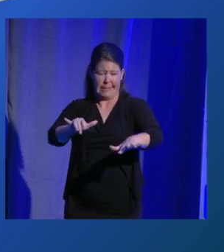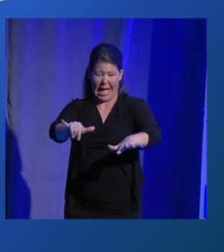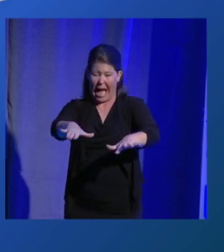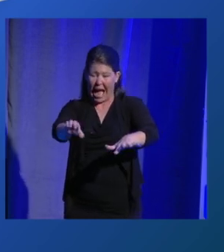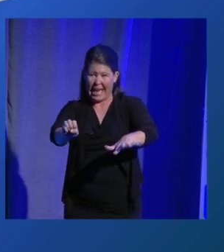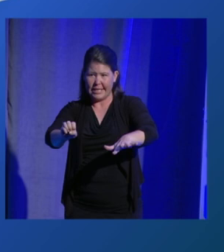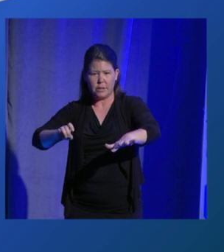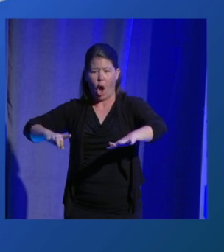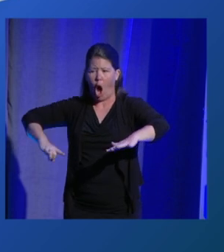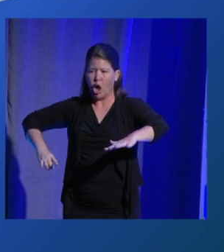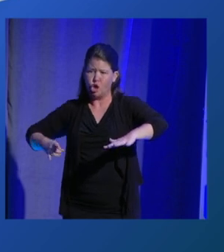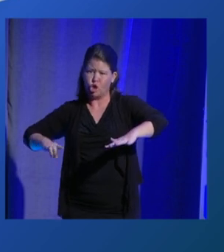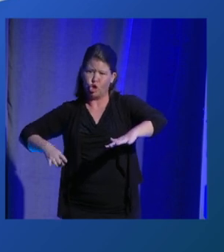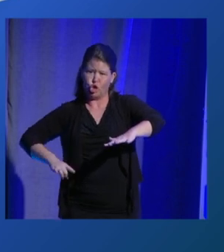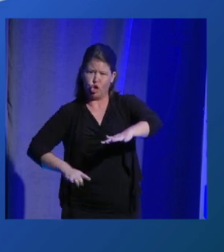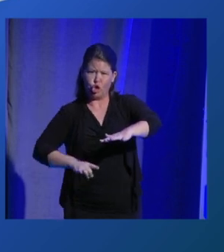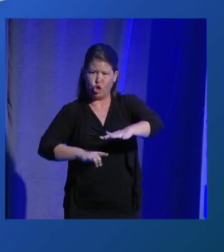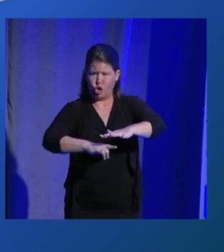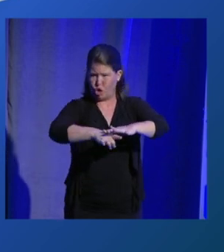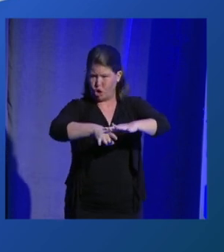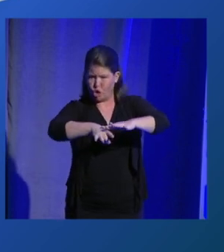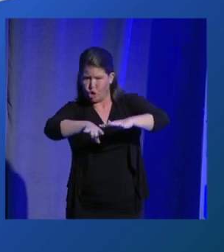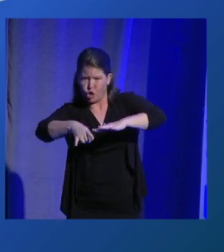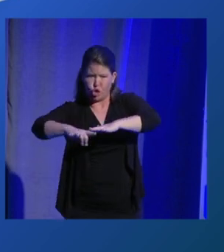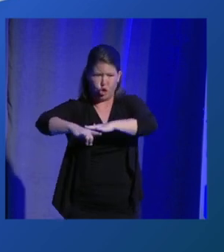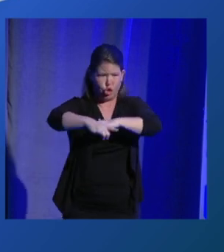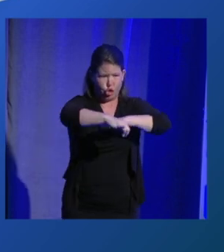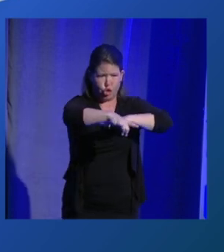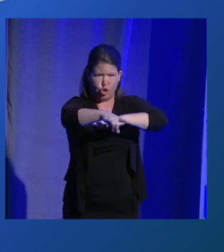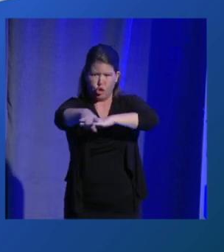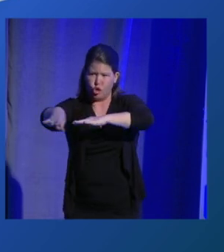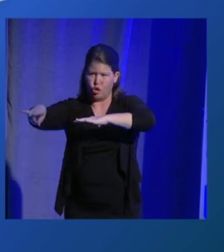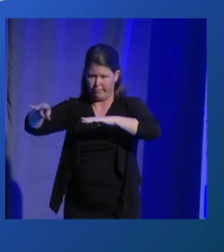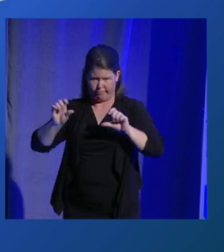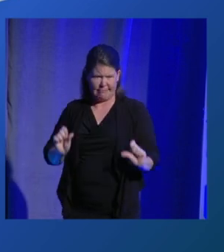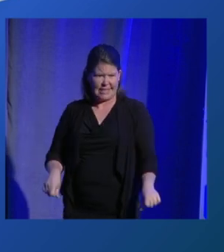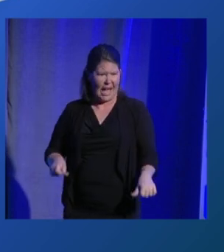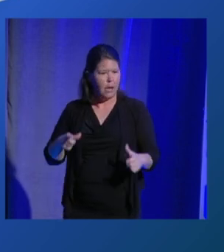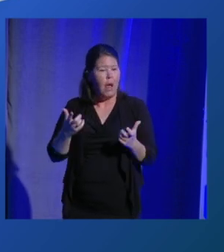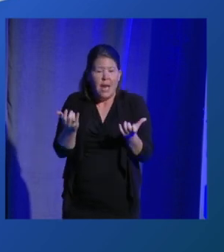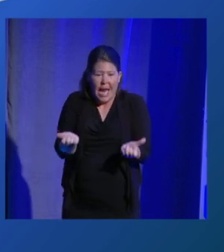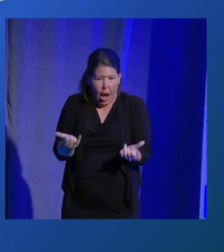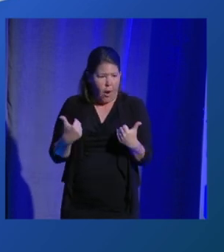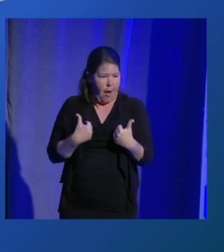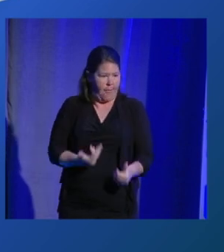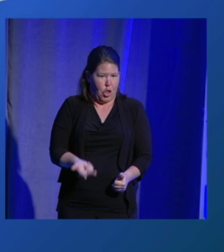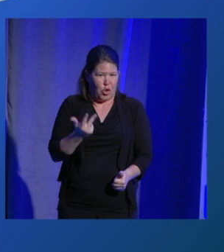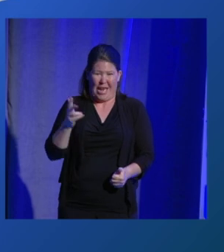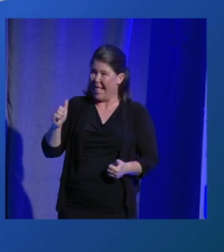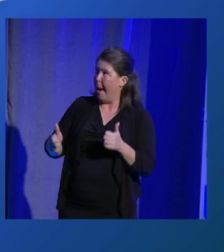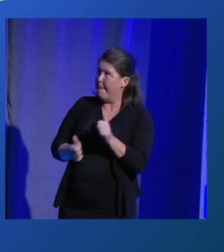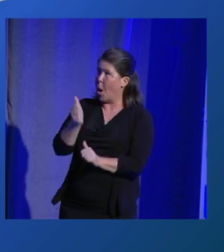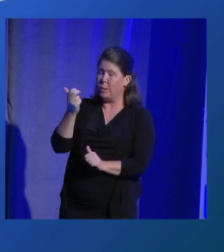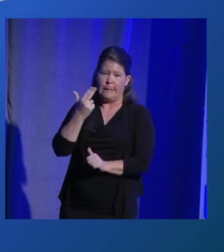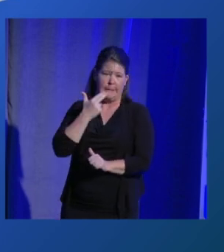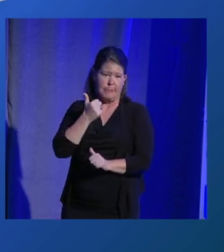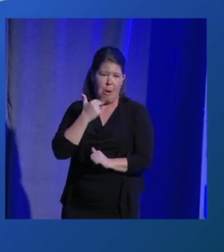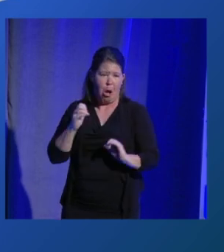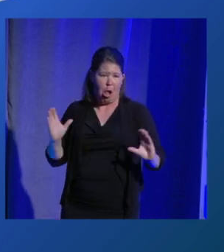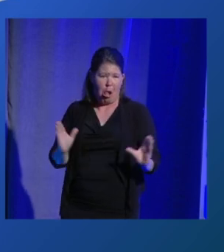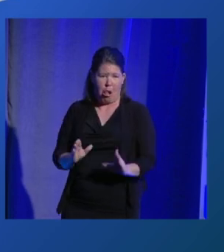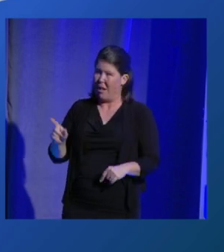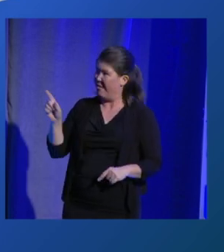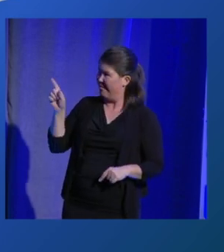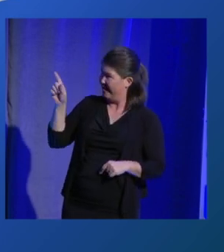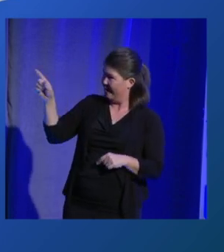they um are there are actually three drones now uh this is the smallest one um it's called the